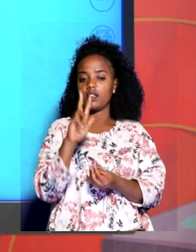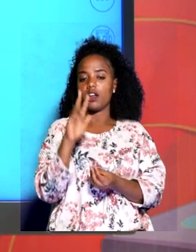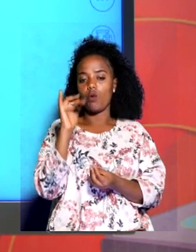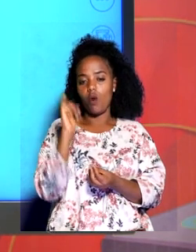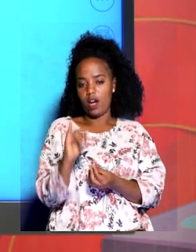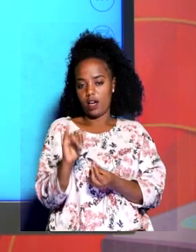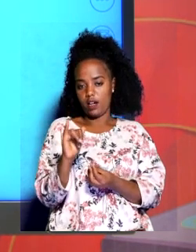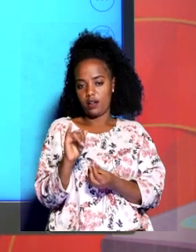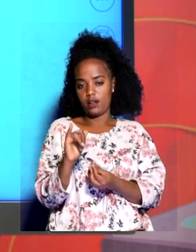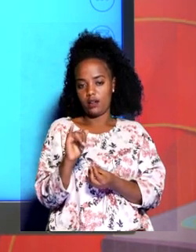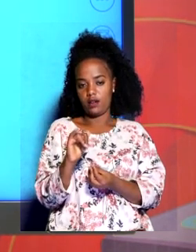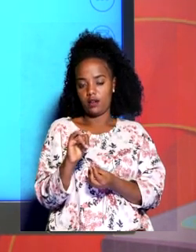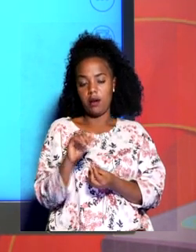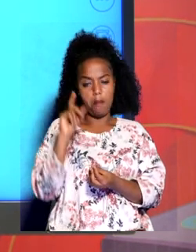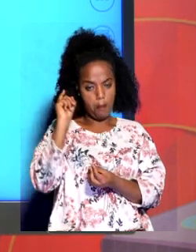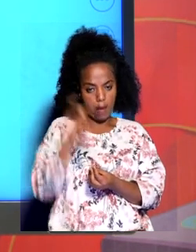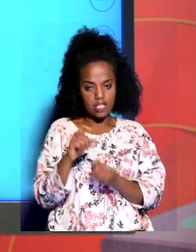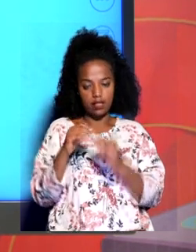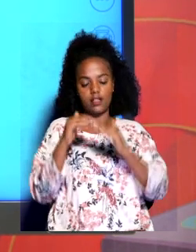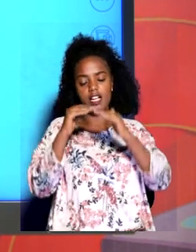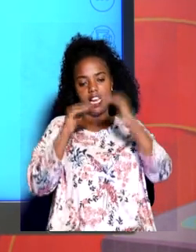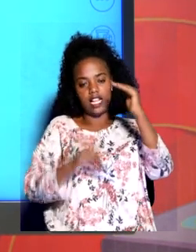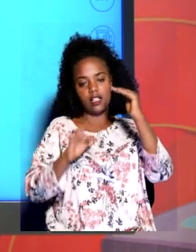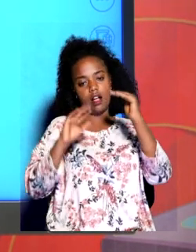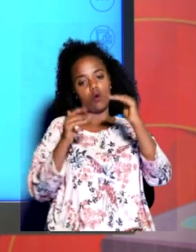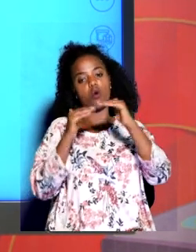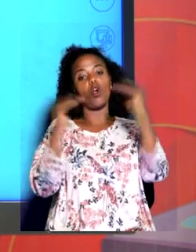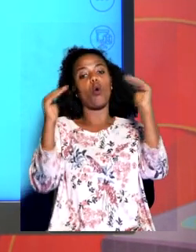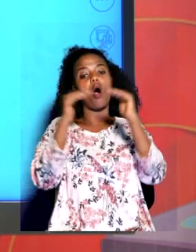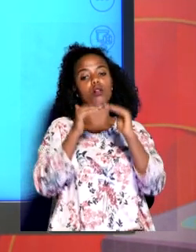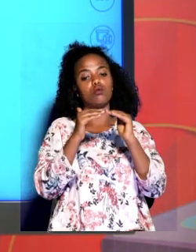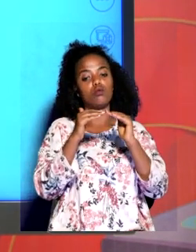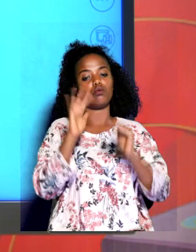3y must be less than or equal to